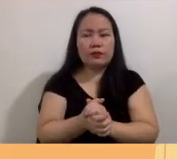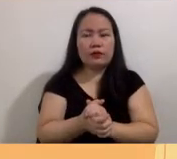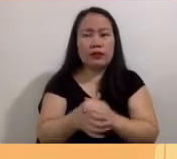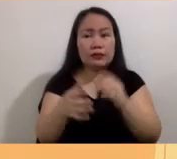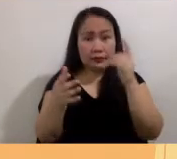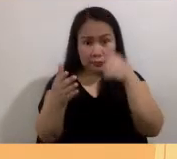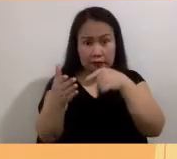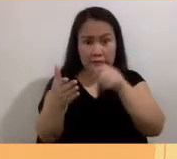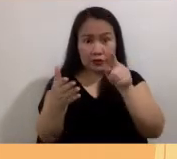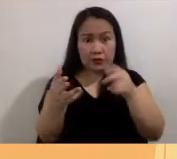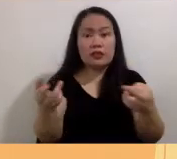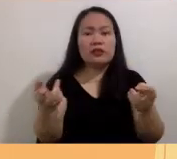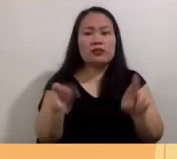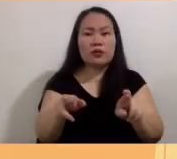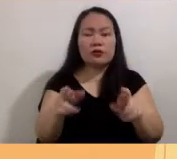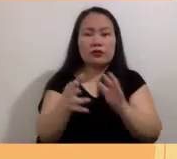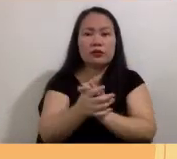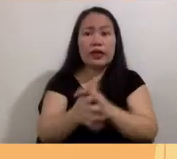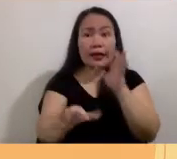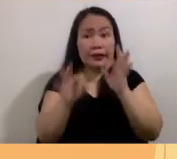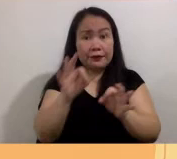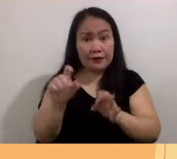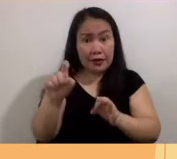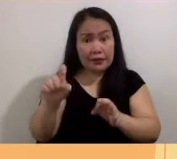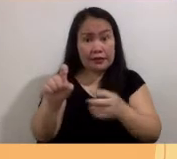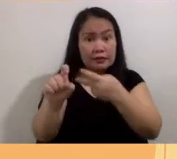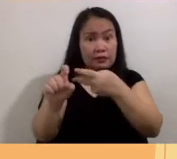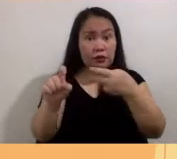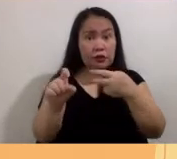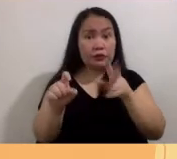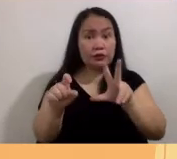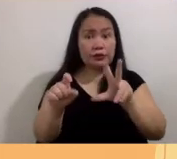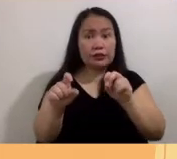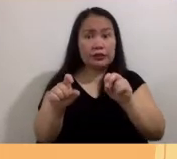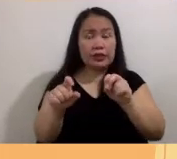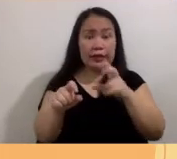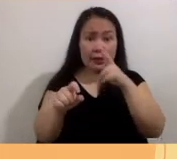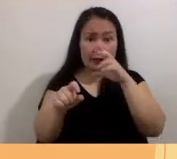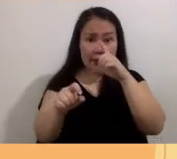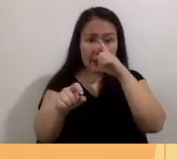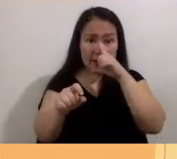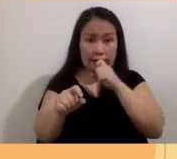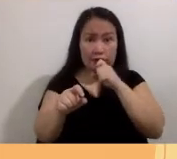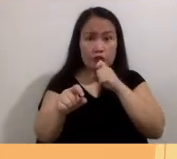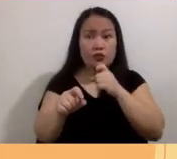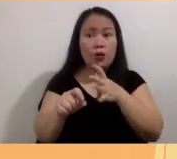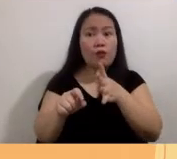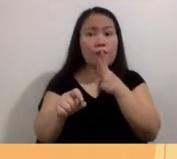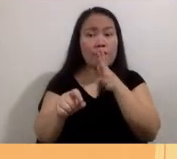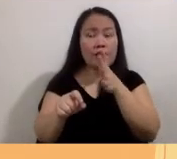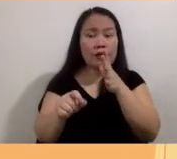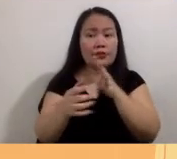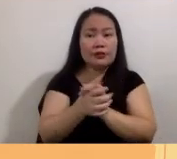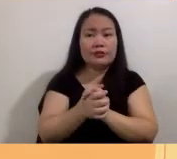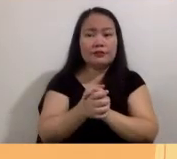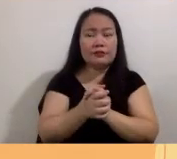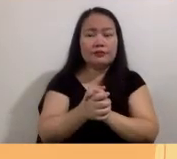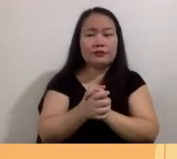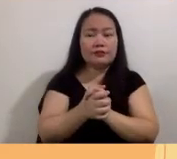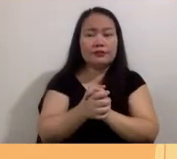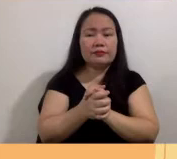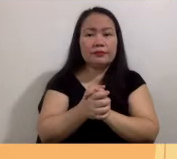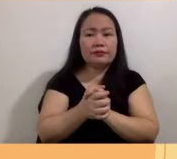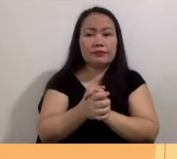Okay, let us check the result. So if x is equal to 30, which is the age of the mother now, so let's